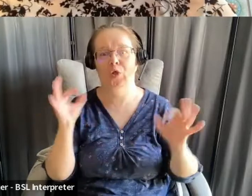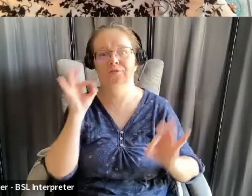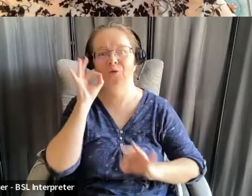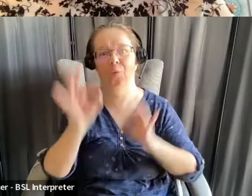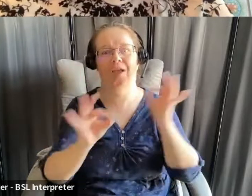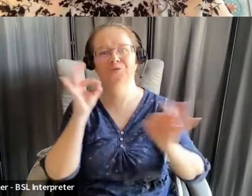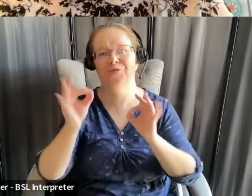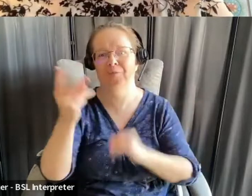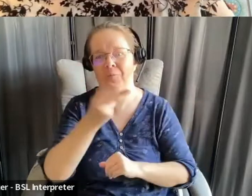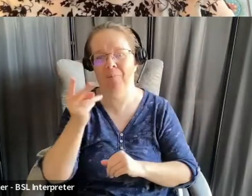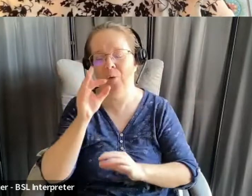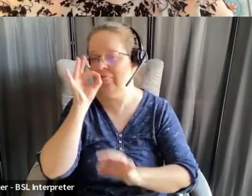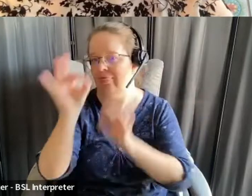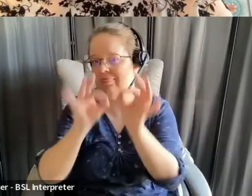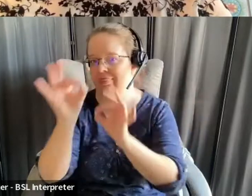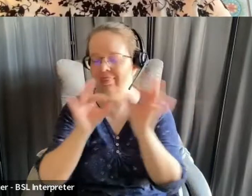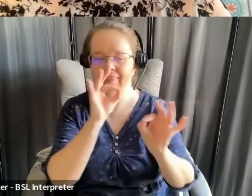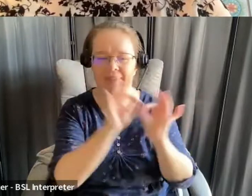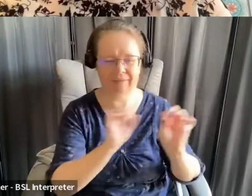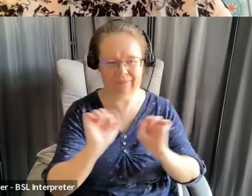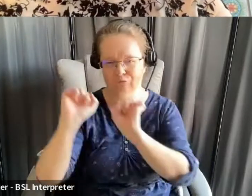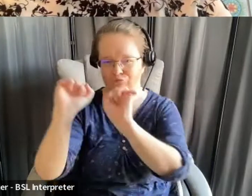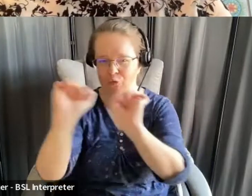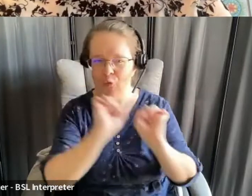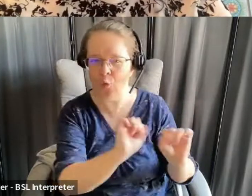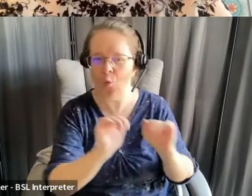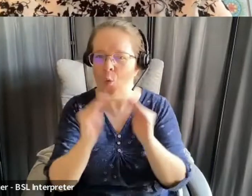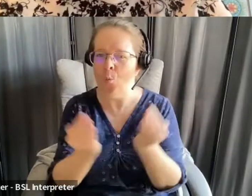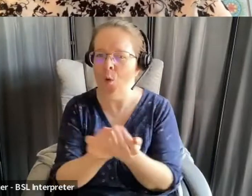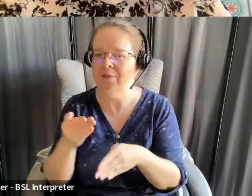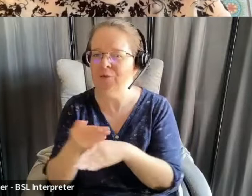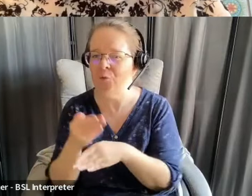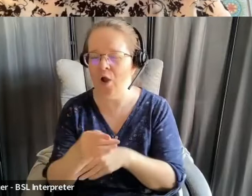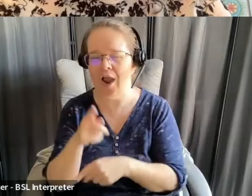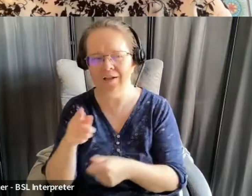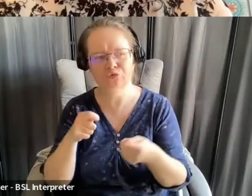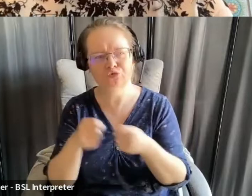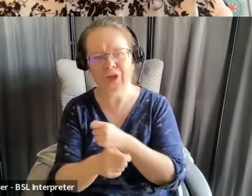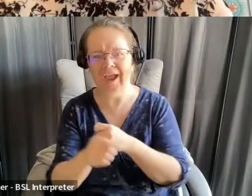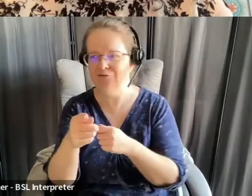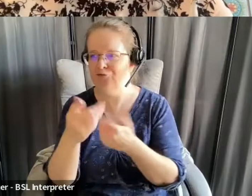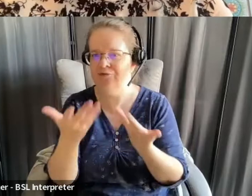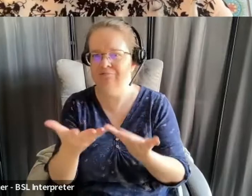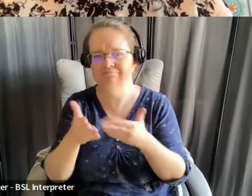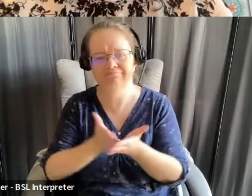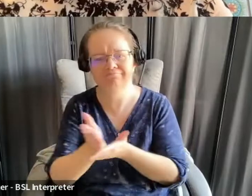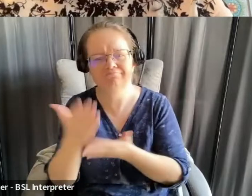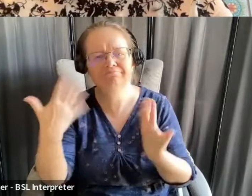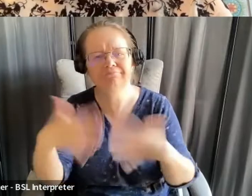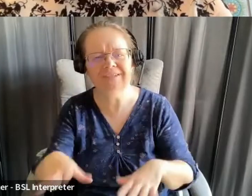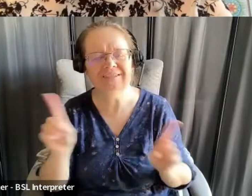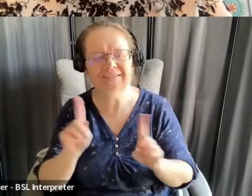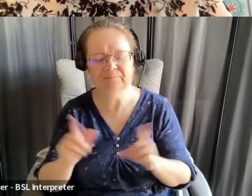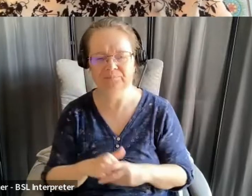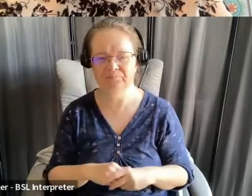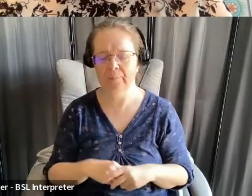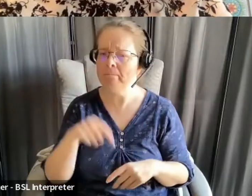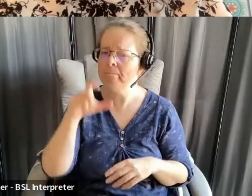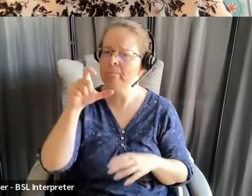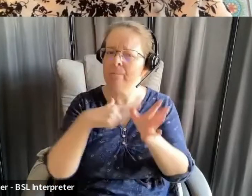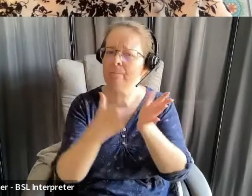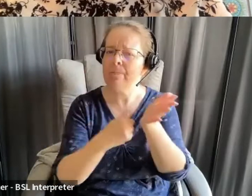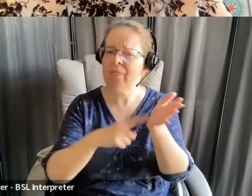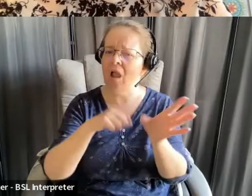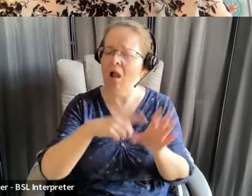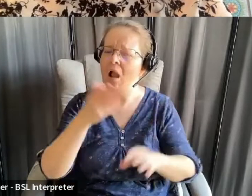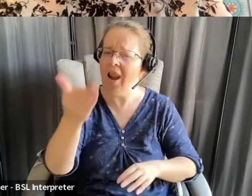you both about your world of work and the changes that you're making. You know, Carley, I